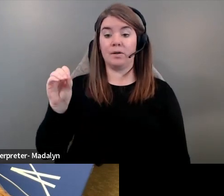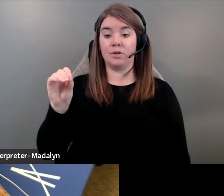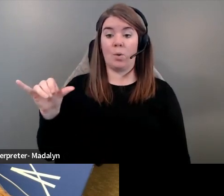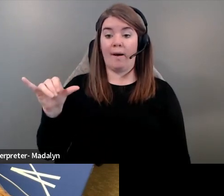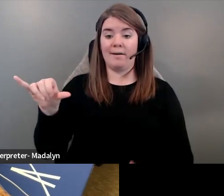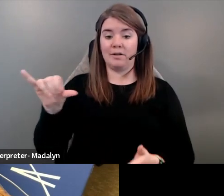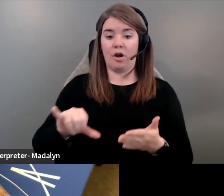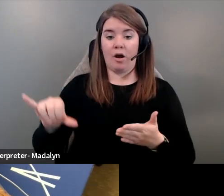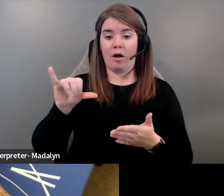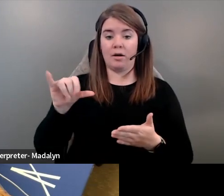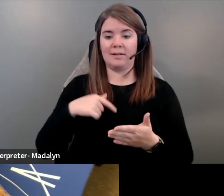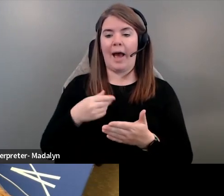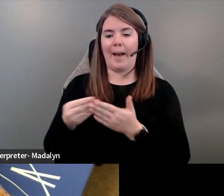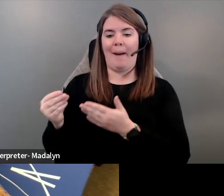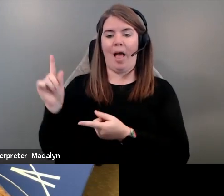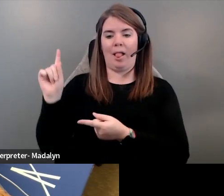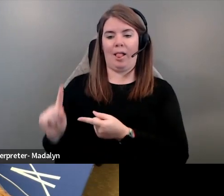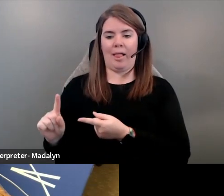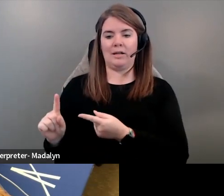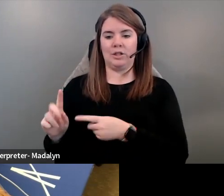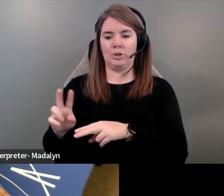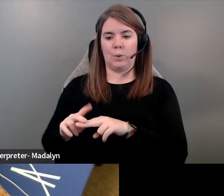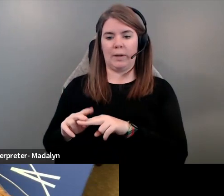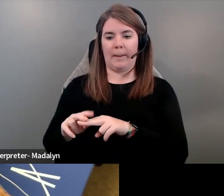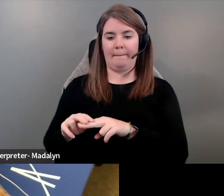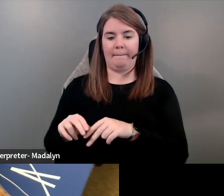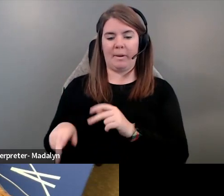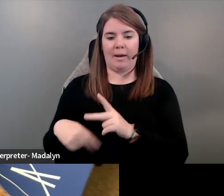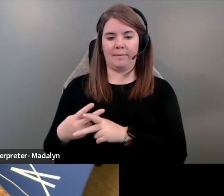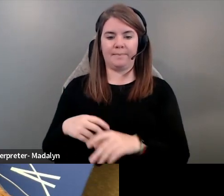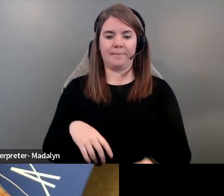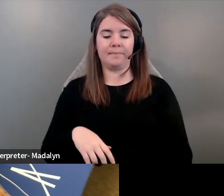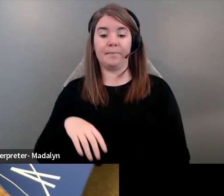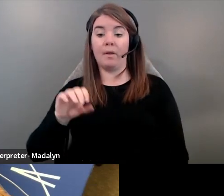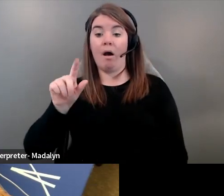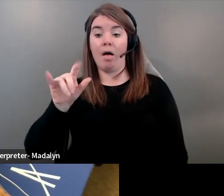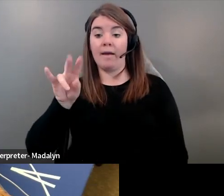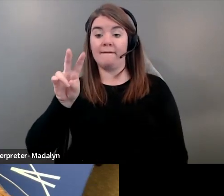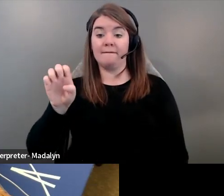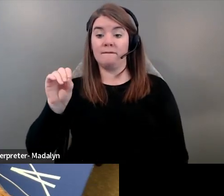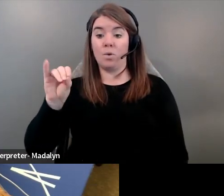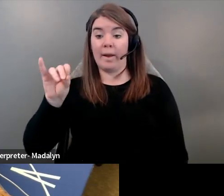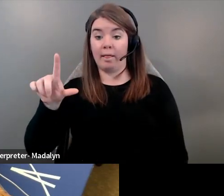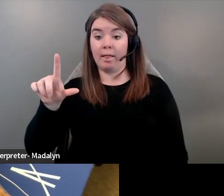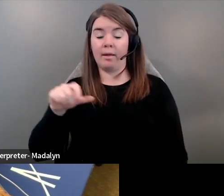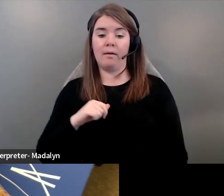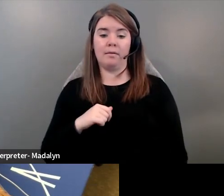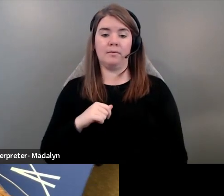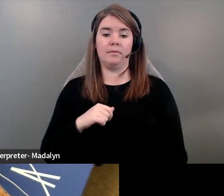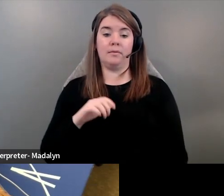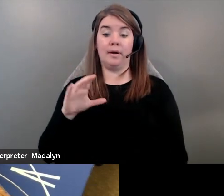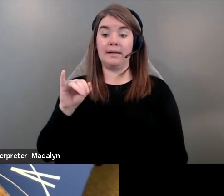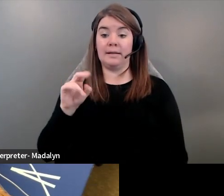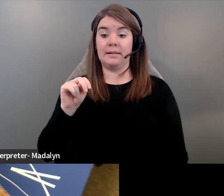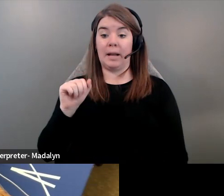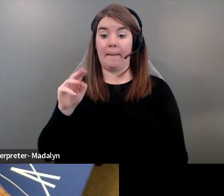typically buy the less sodium one. And olive oil to cook things with. Cinnamon for our